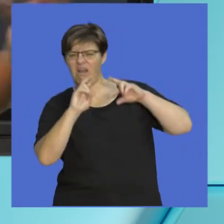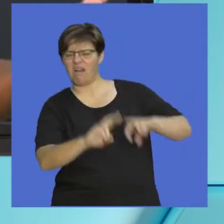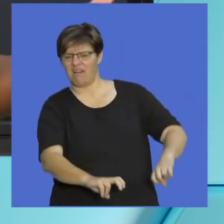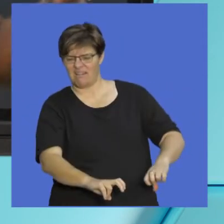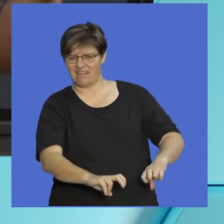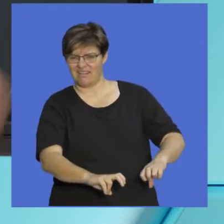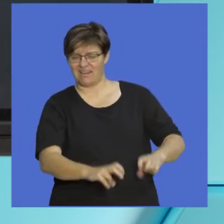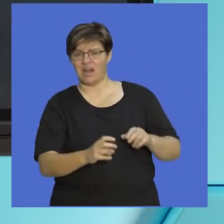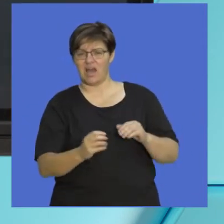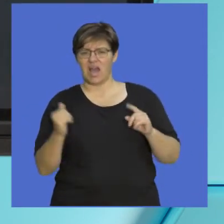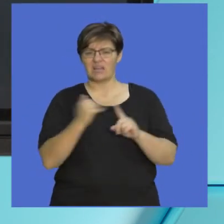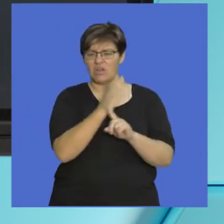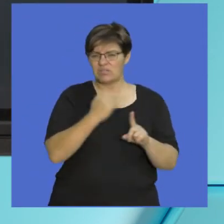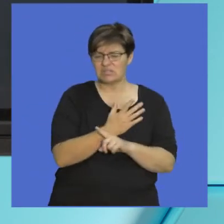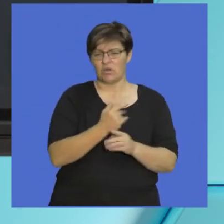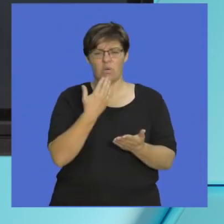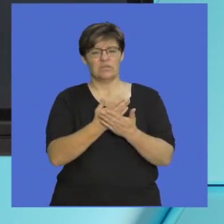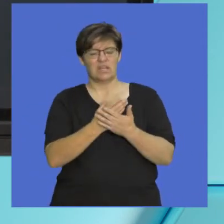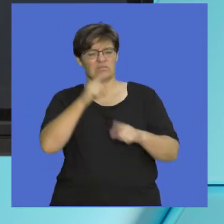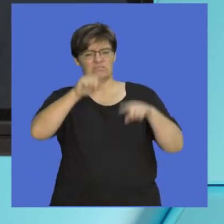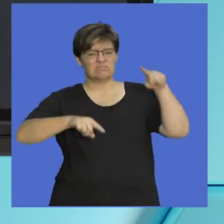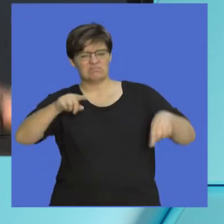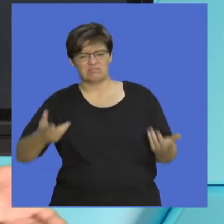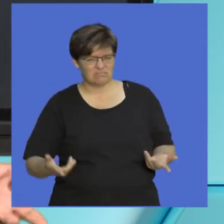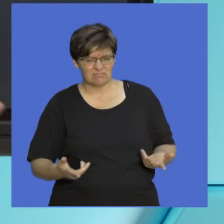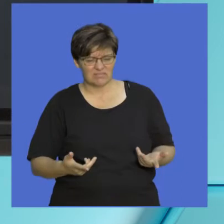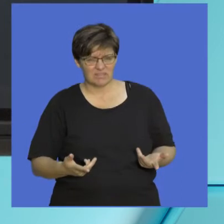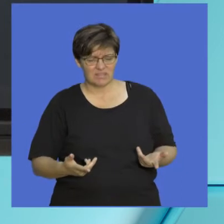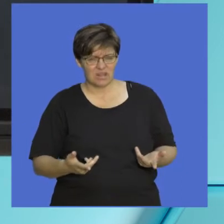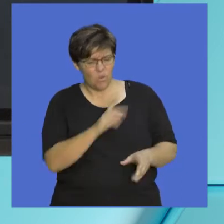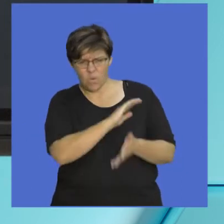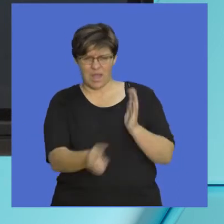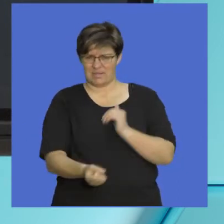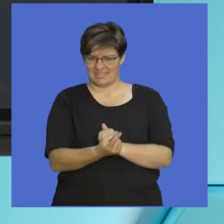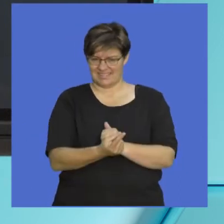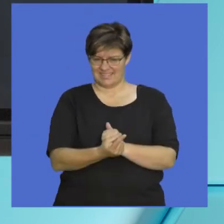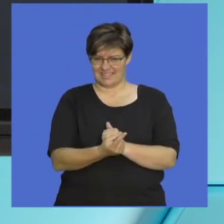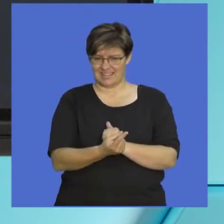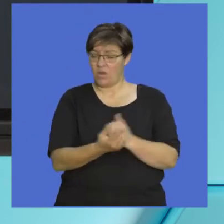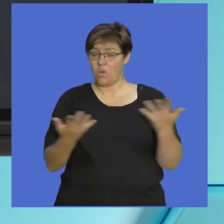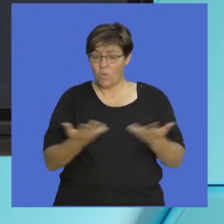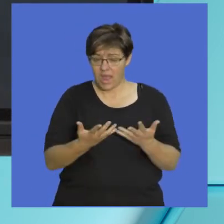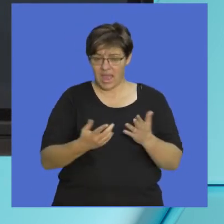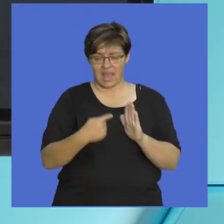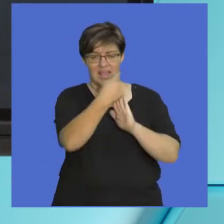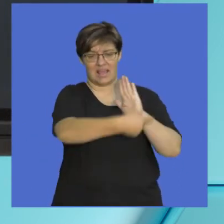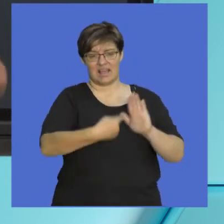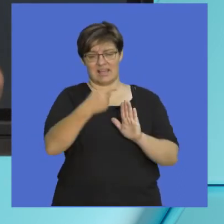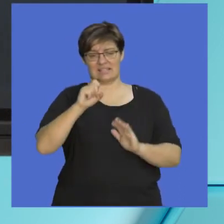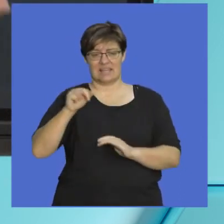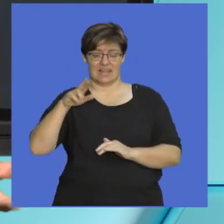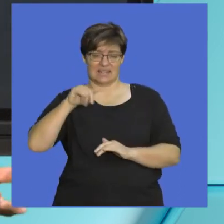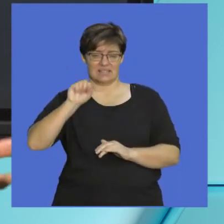how current varies or potential difference, what happens to potential difference in a series circuit where we have